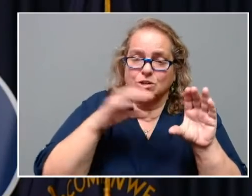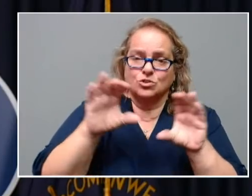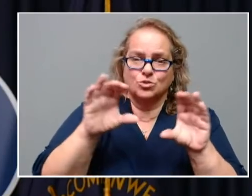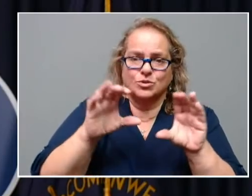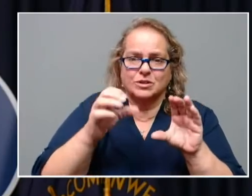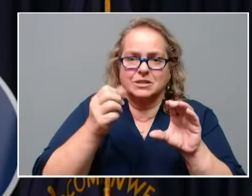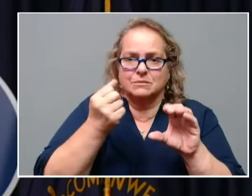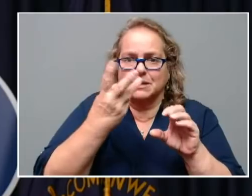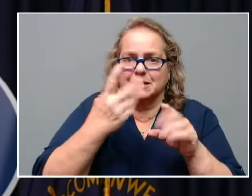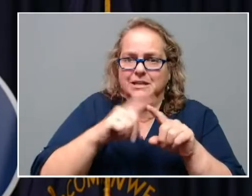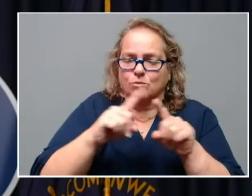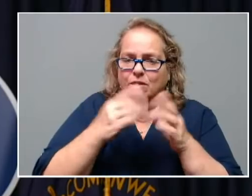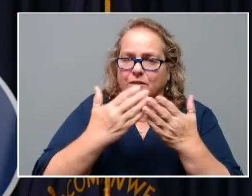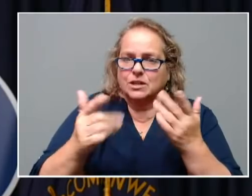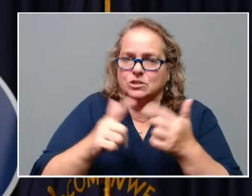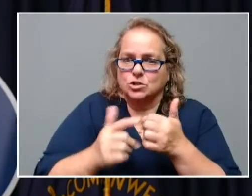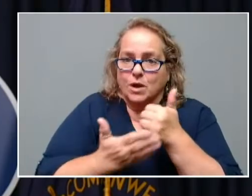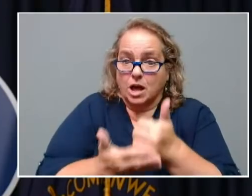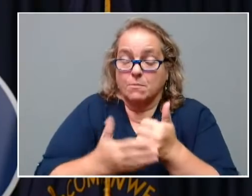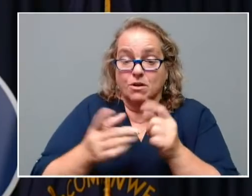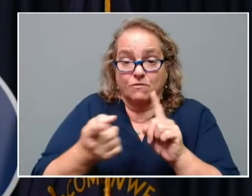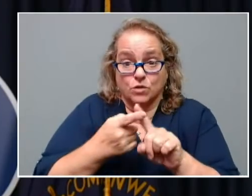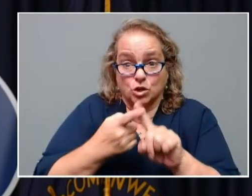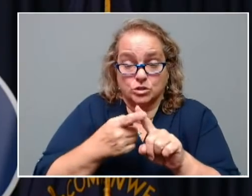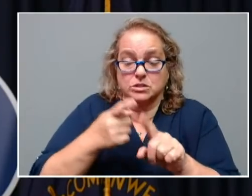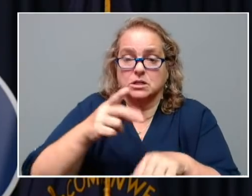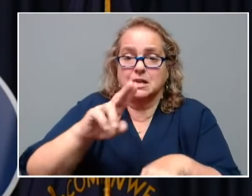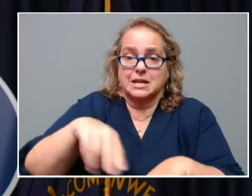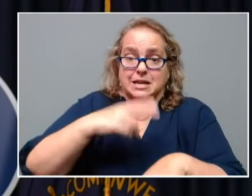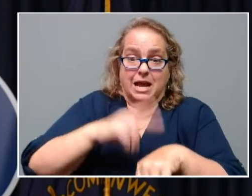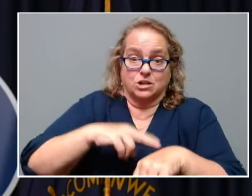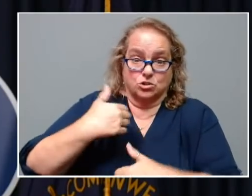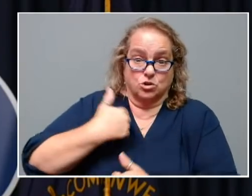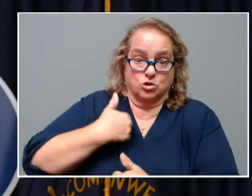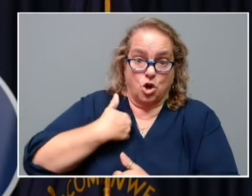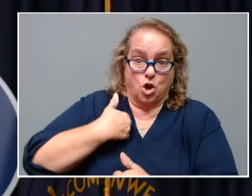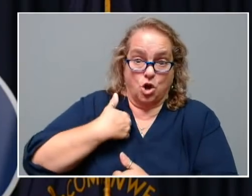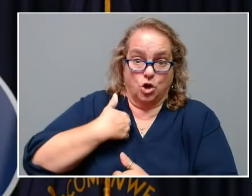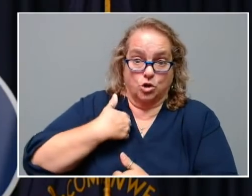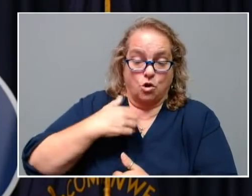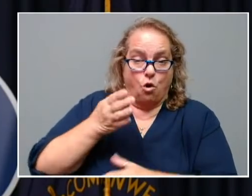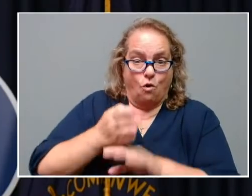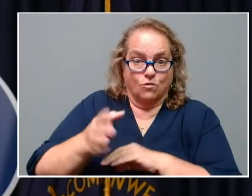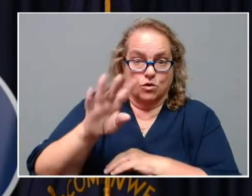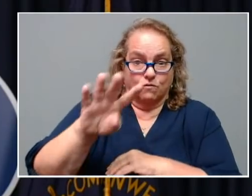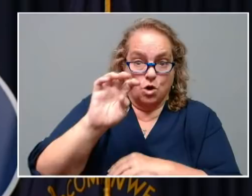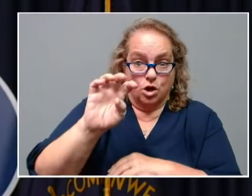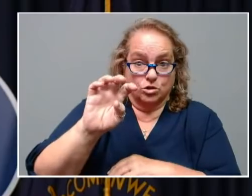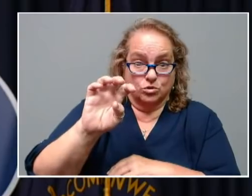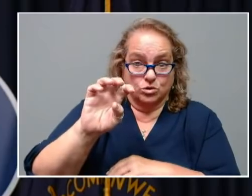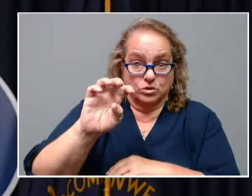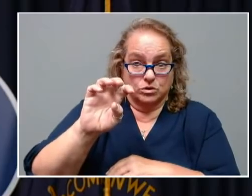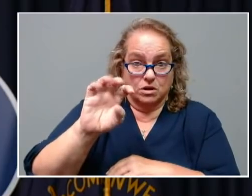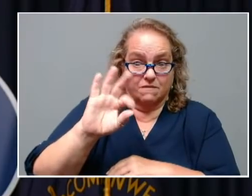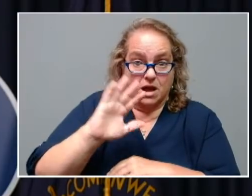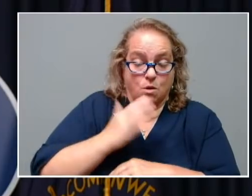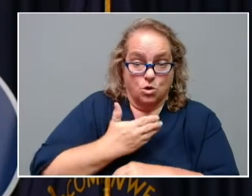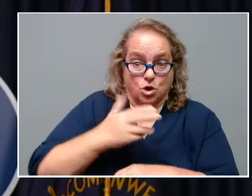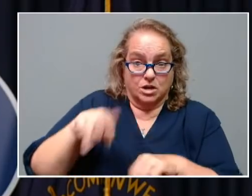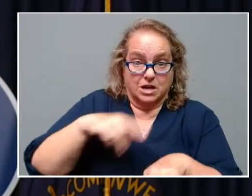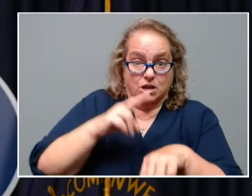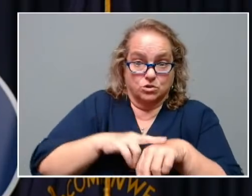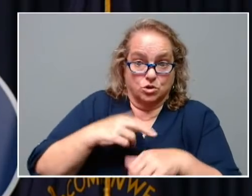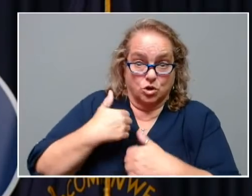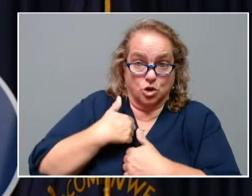So first, we now have the National Guard, over 400 of our guardsmen and women